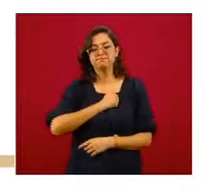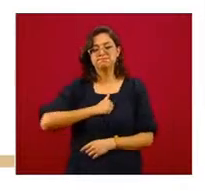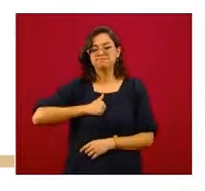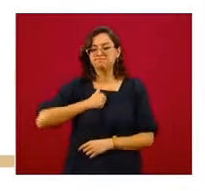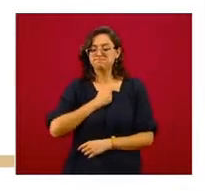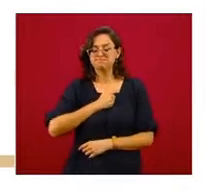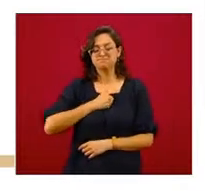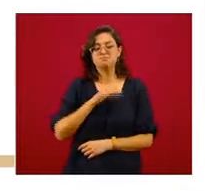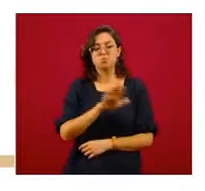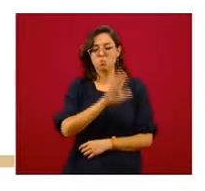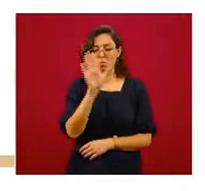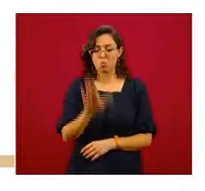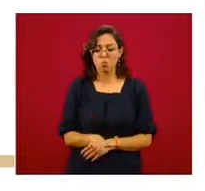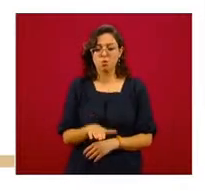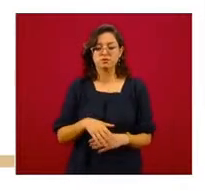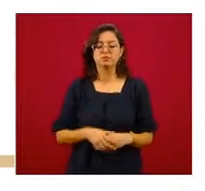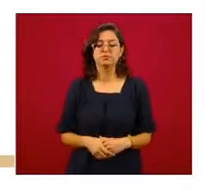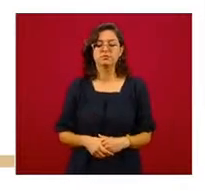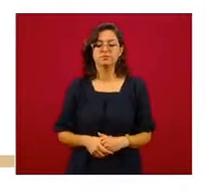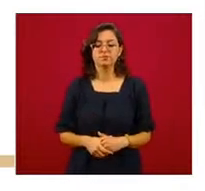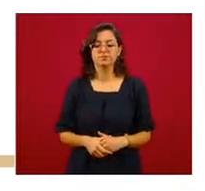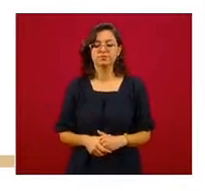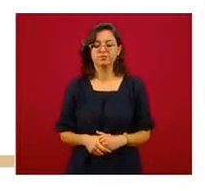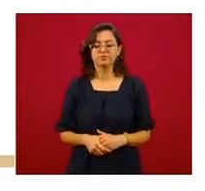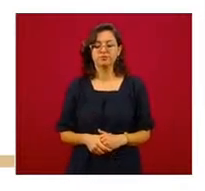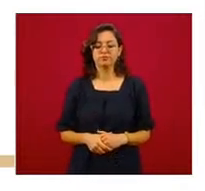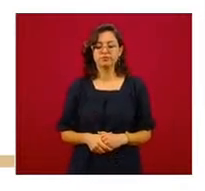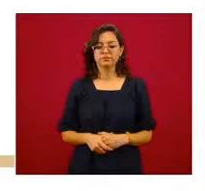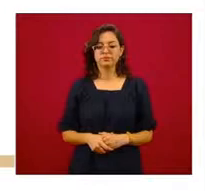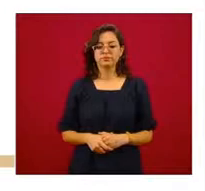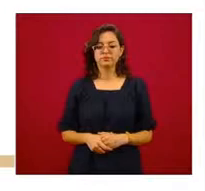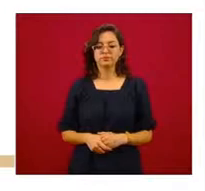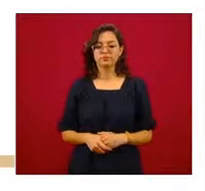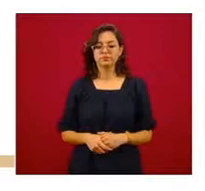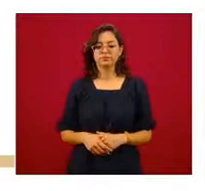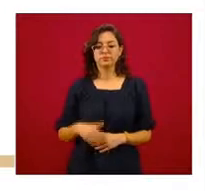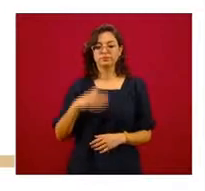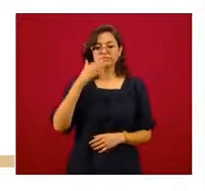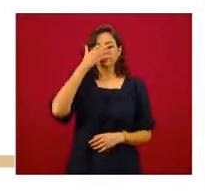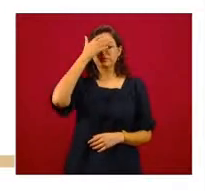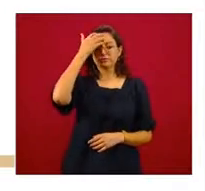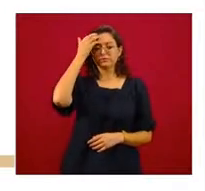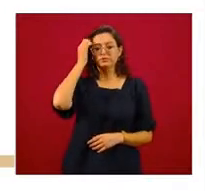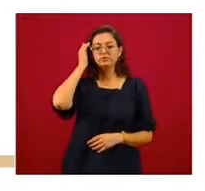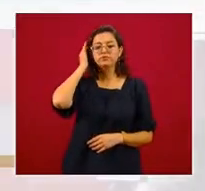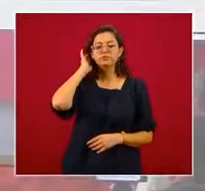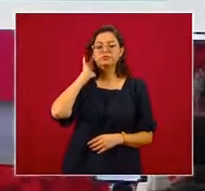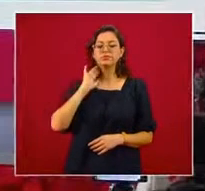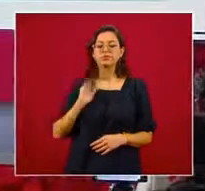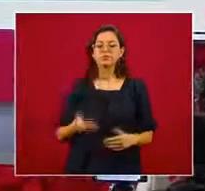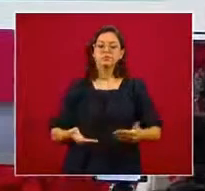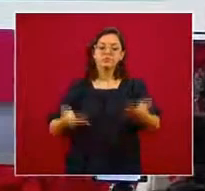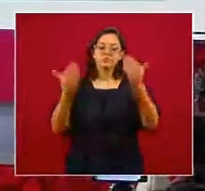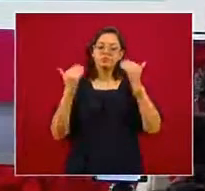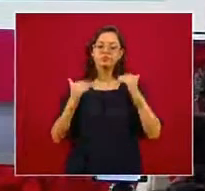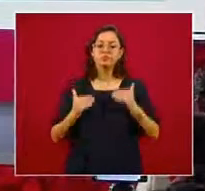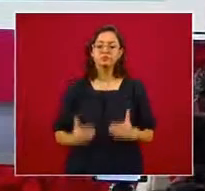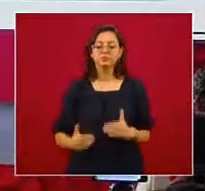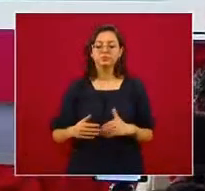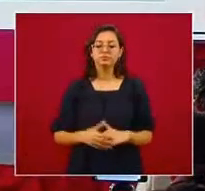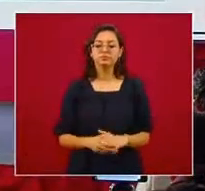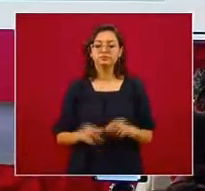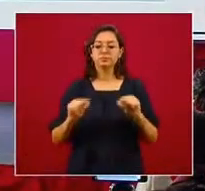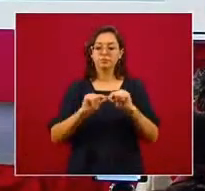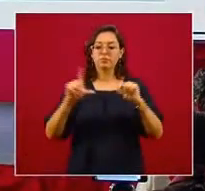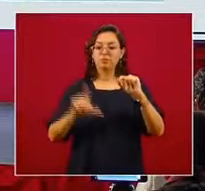13,170 people unfortunately died due to disease-related complications. In